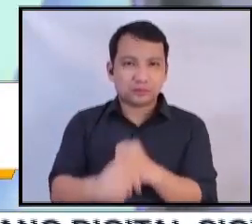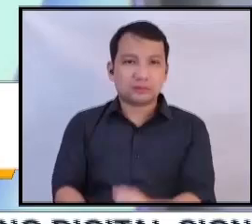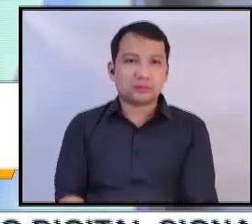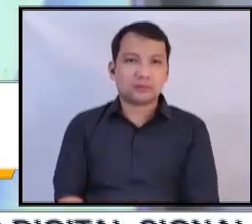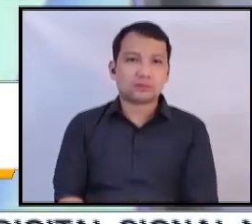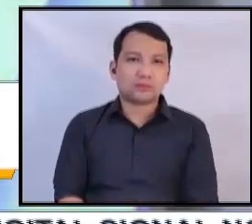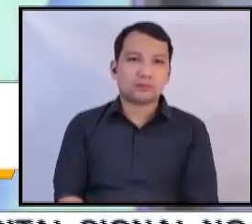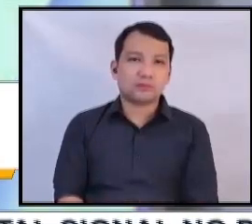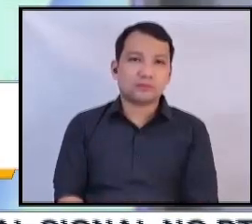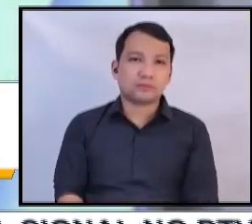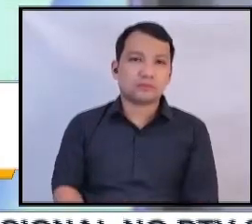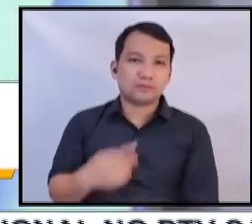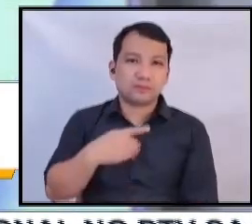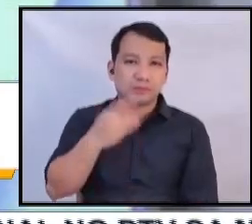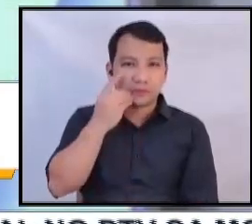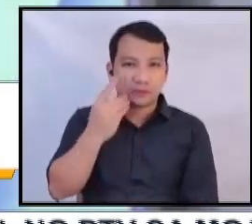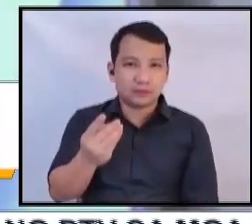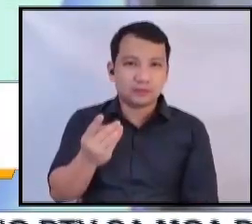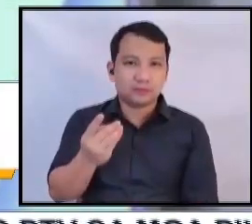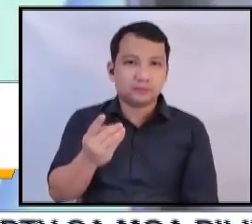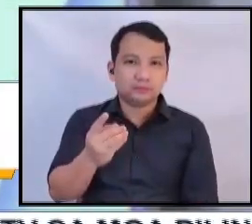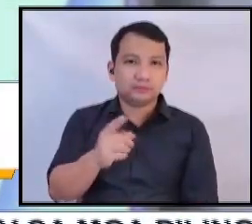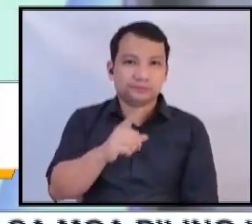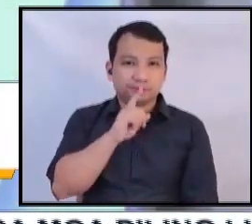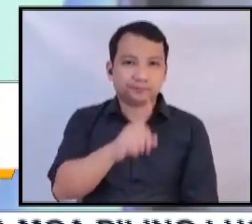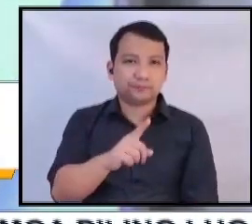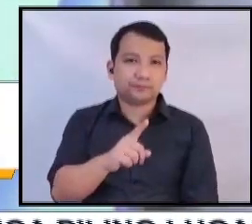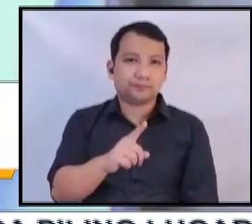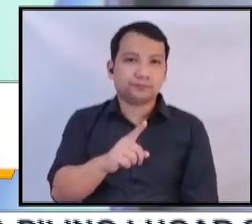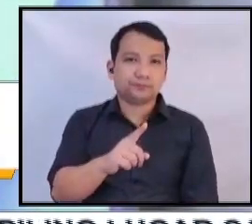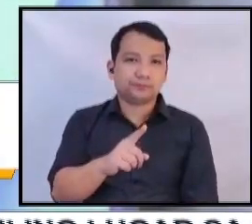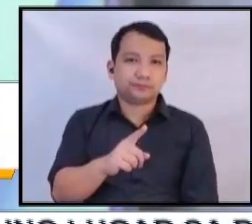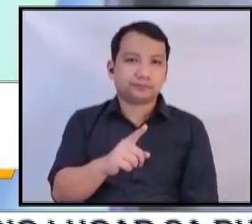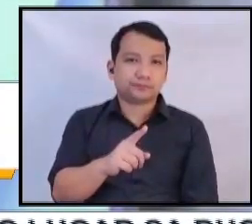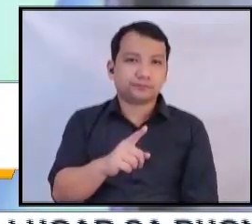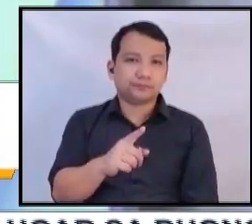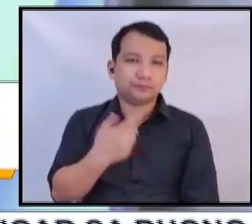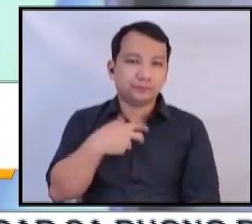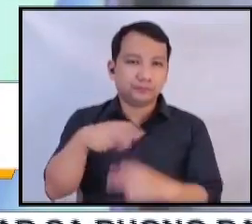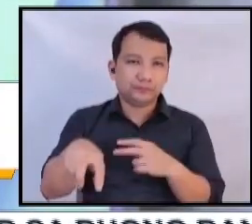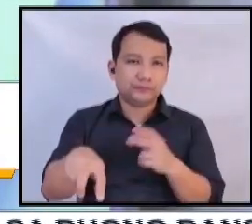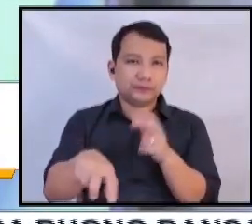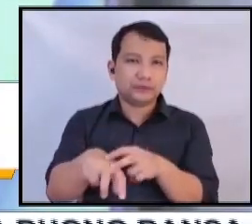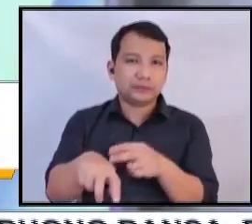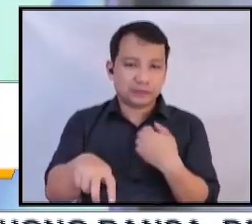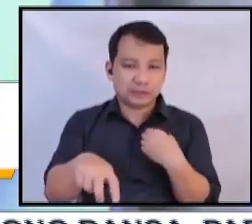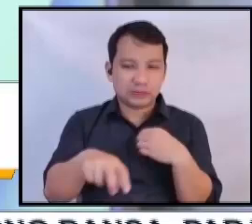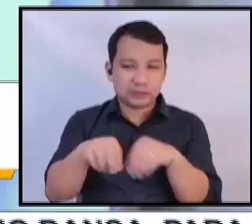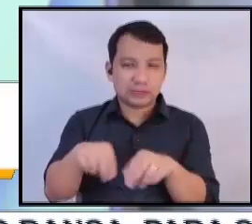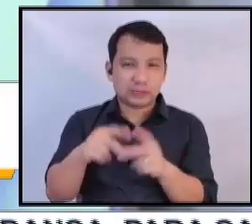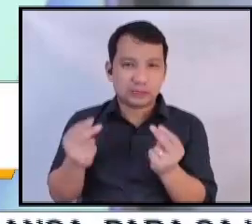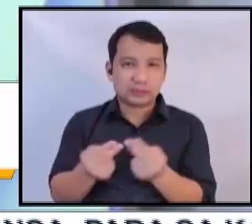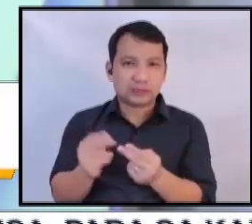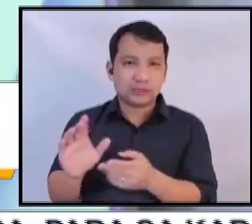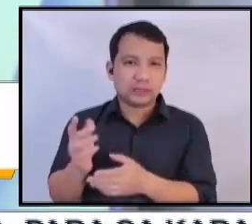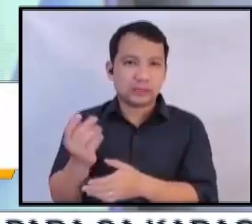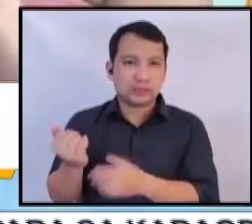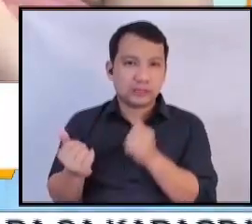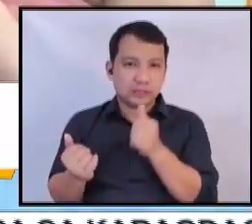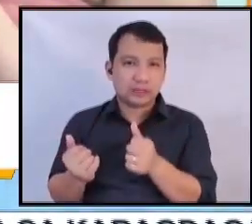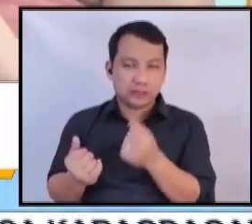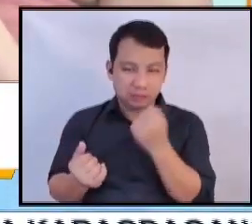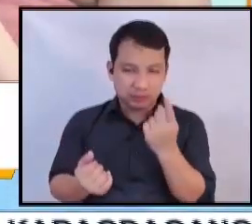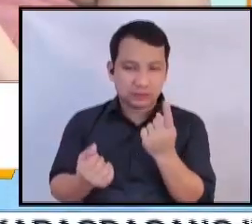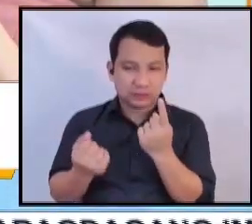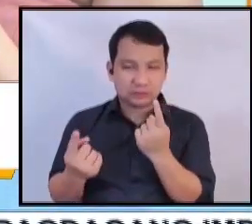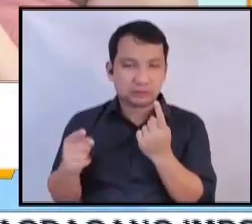dentist is really an empathetic job. I have always to put myself in the position of others so that I could understand them better and